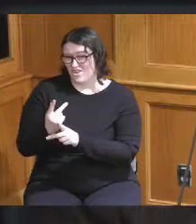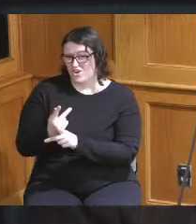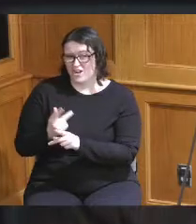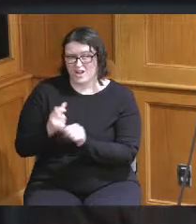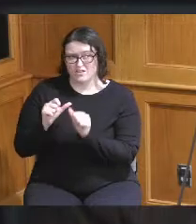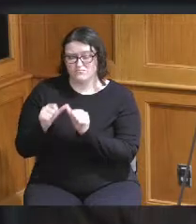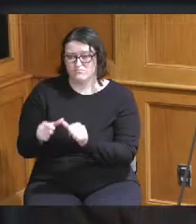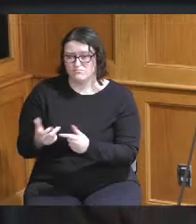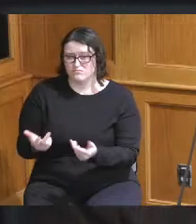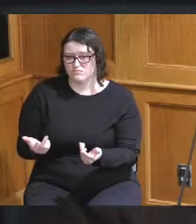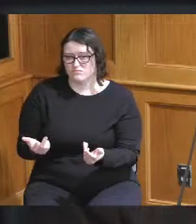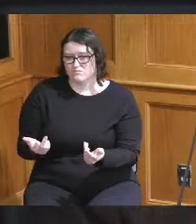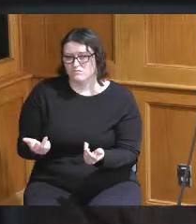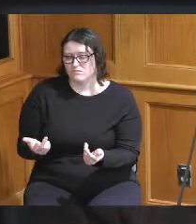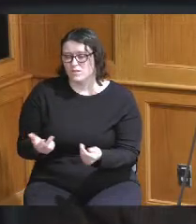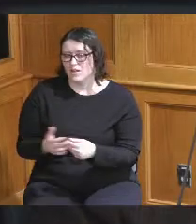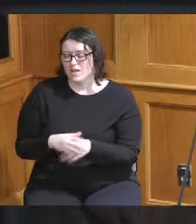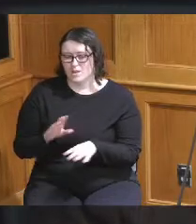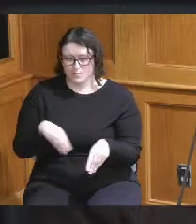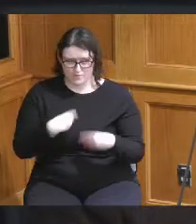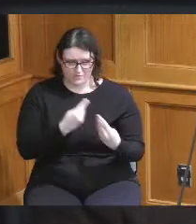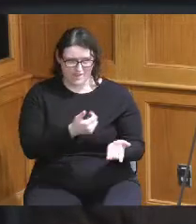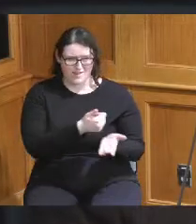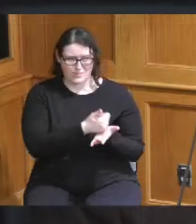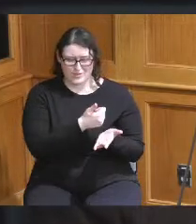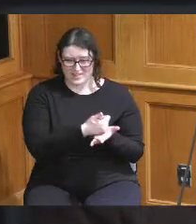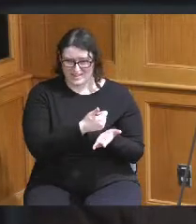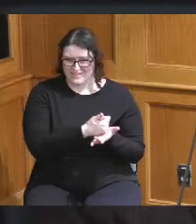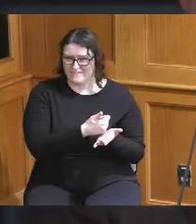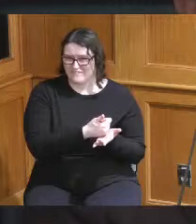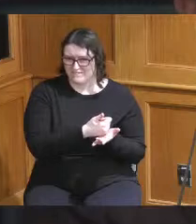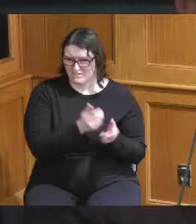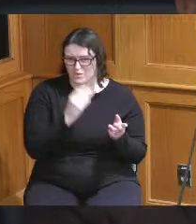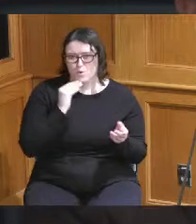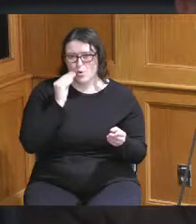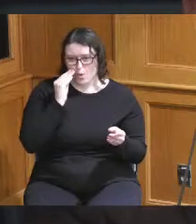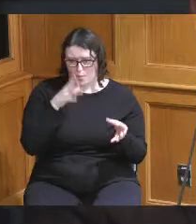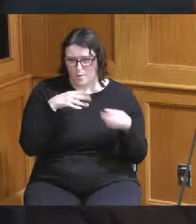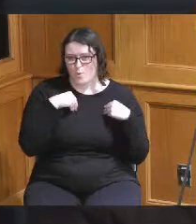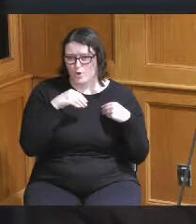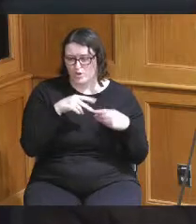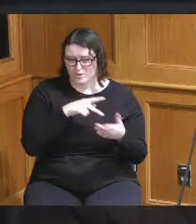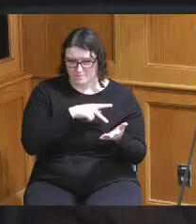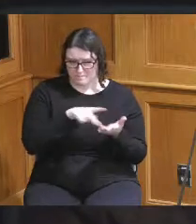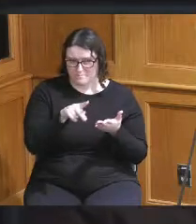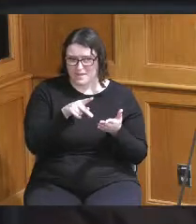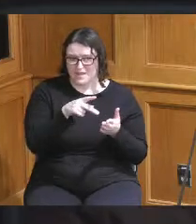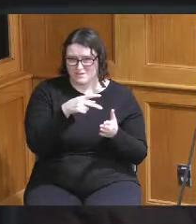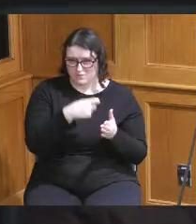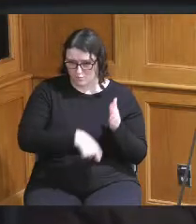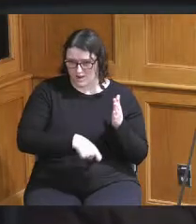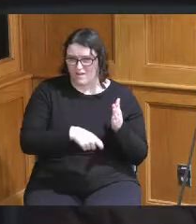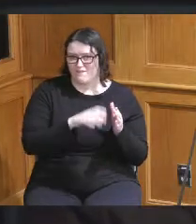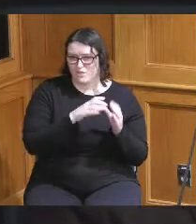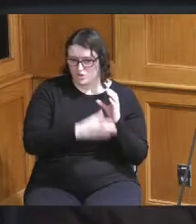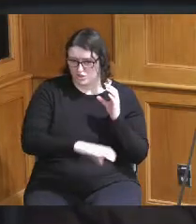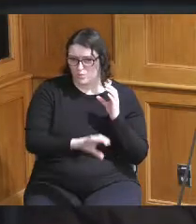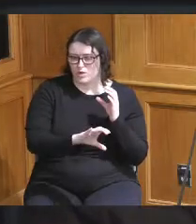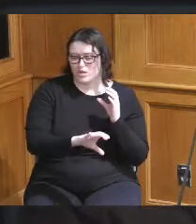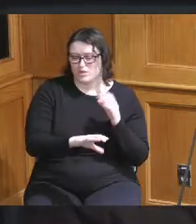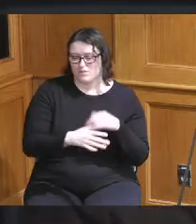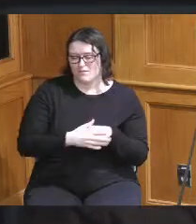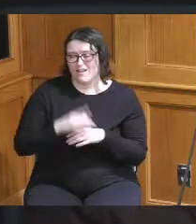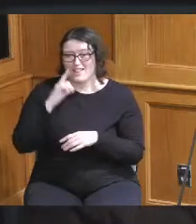out and providing some relief to the ratepayers through this fee. I